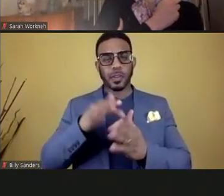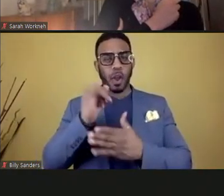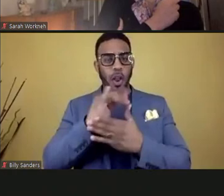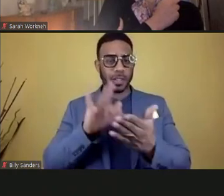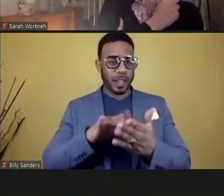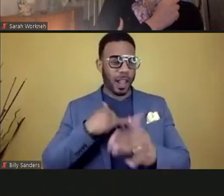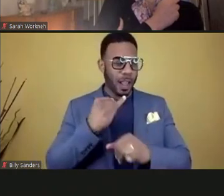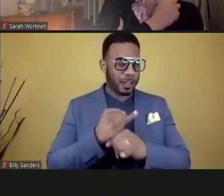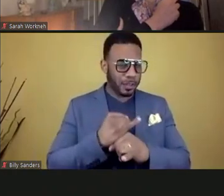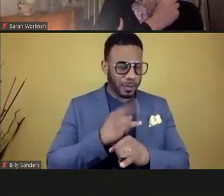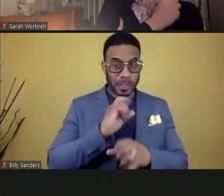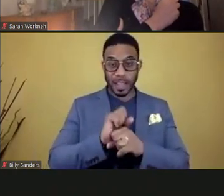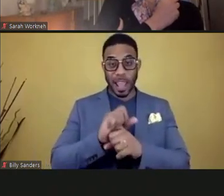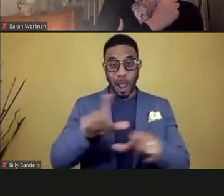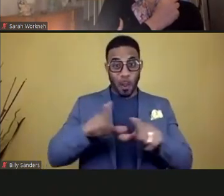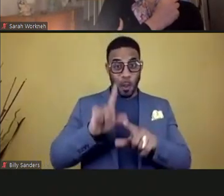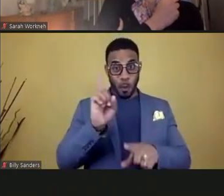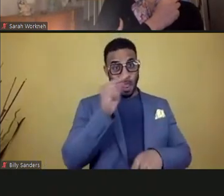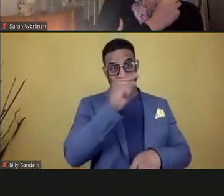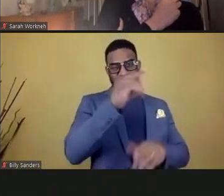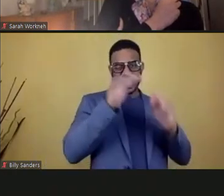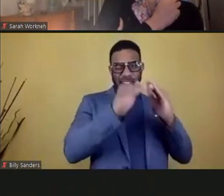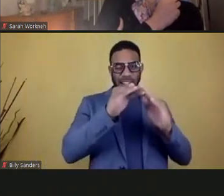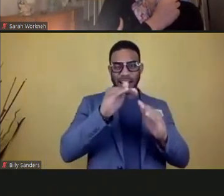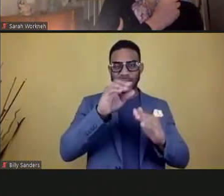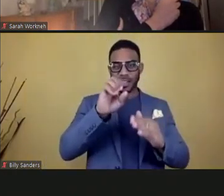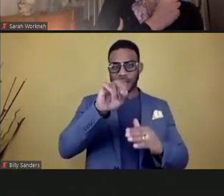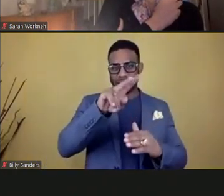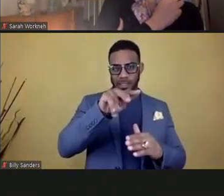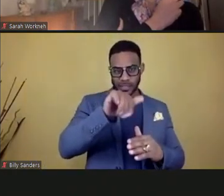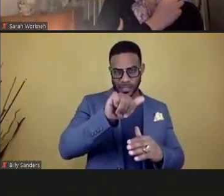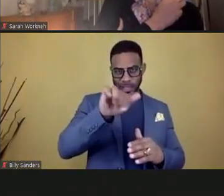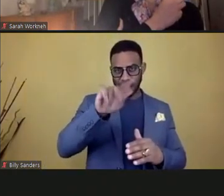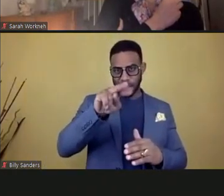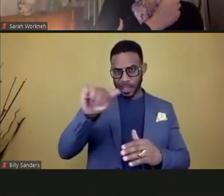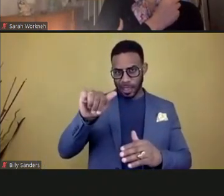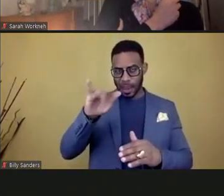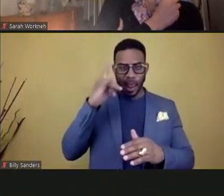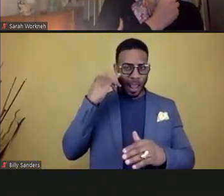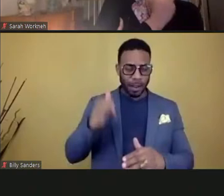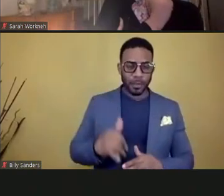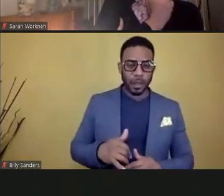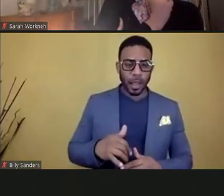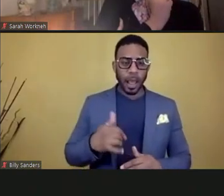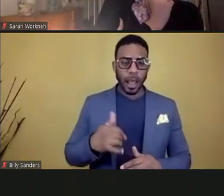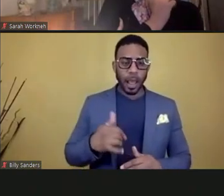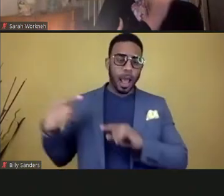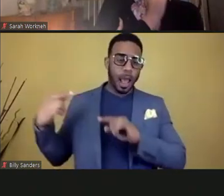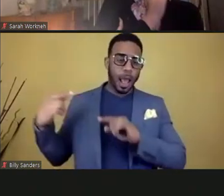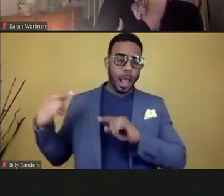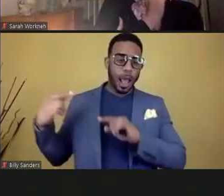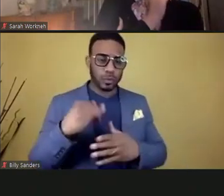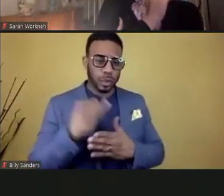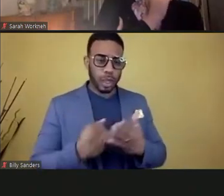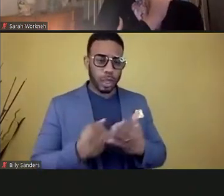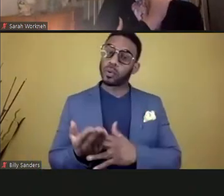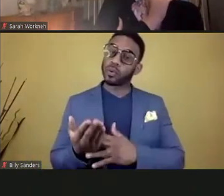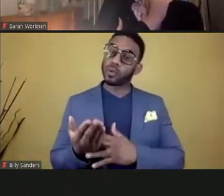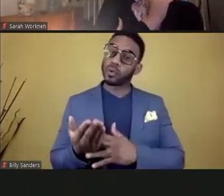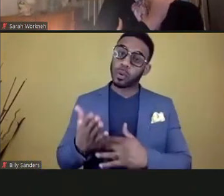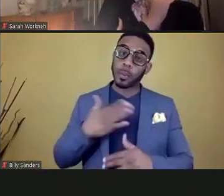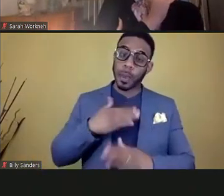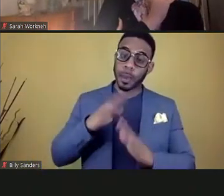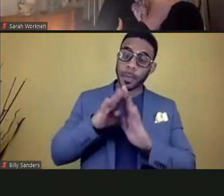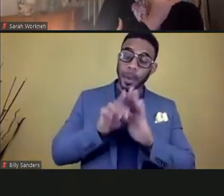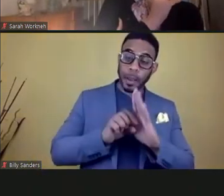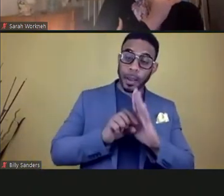our institution is actually located in downtown Santa Ana, California. I come to the arts through my